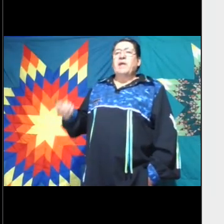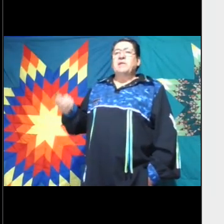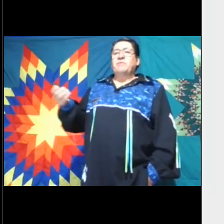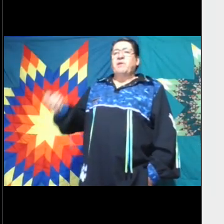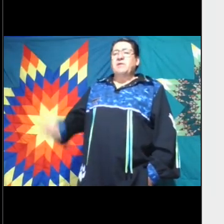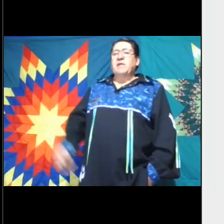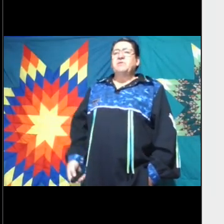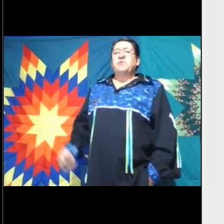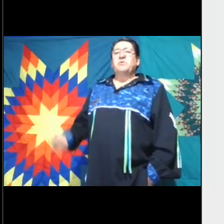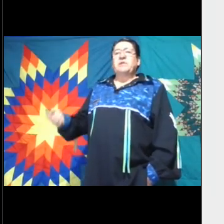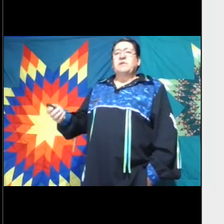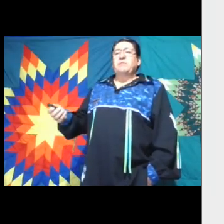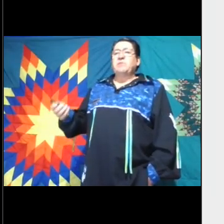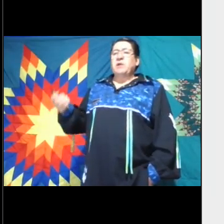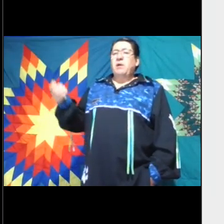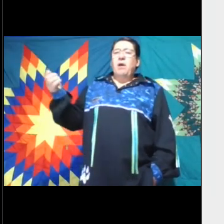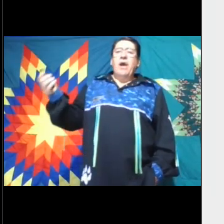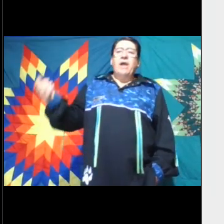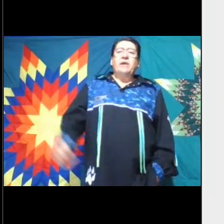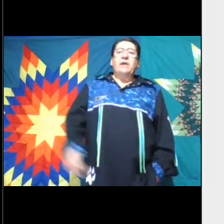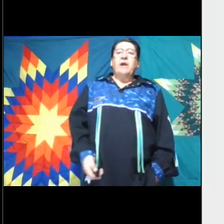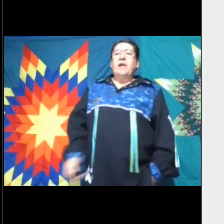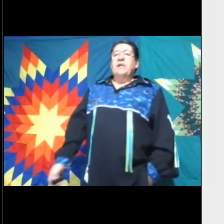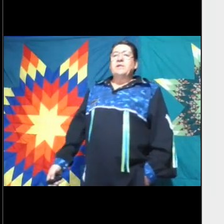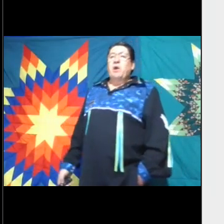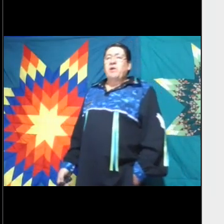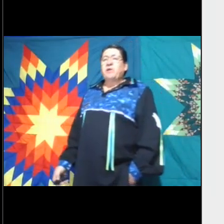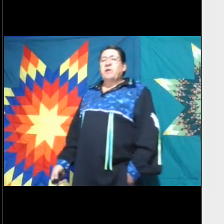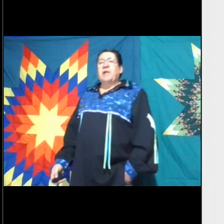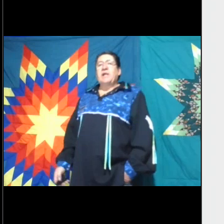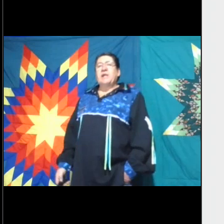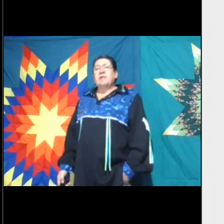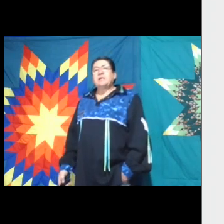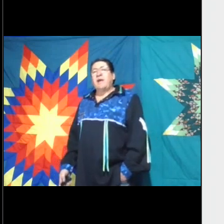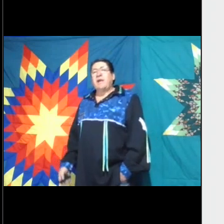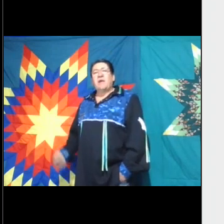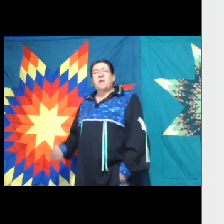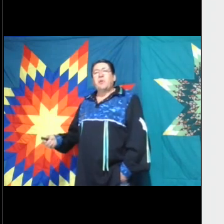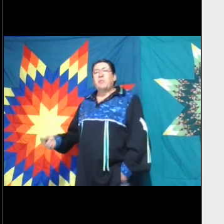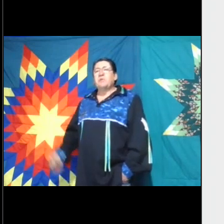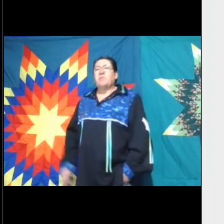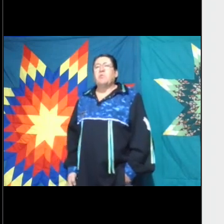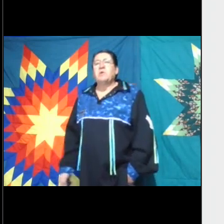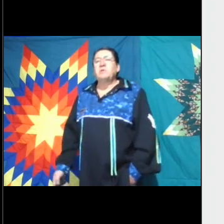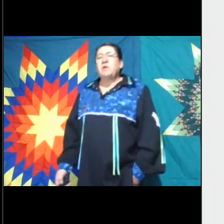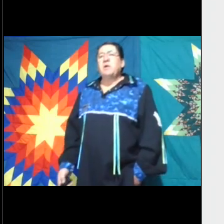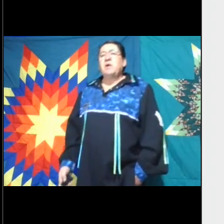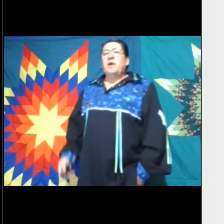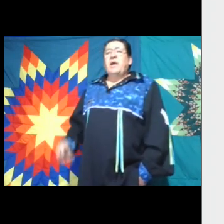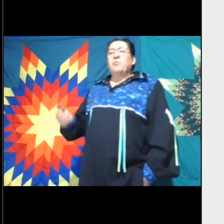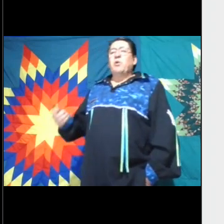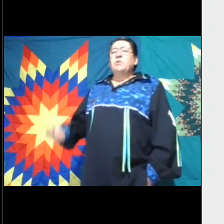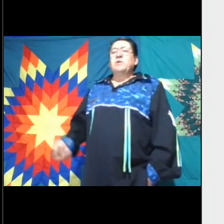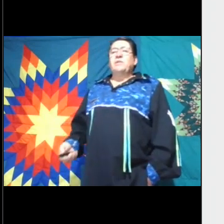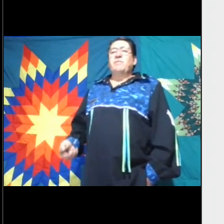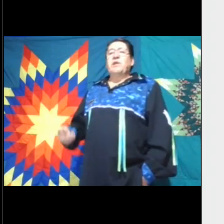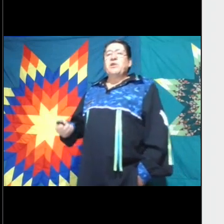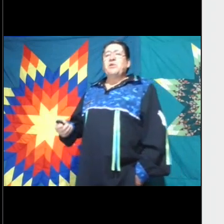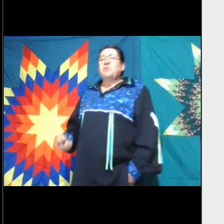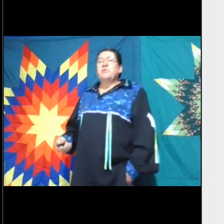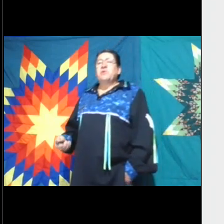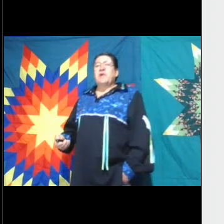the impacts of residential school systems and to guide and inspire Canadians and other peoples of the world in a process